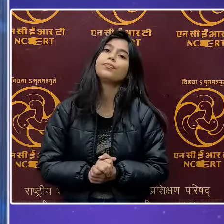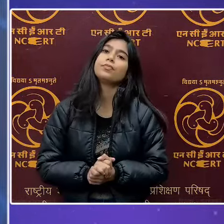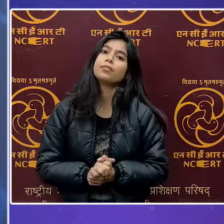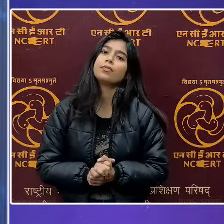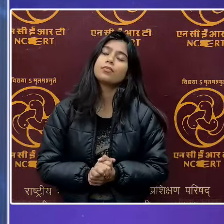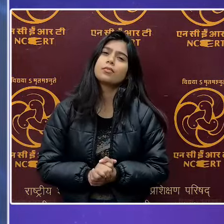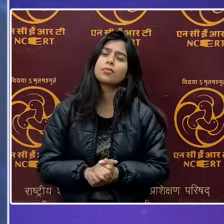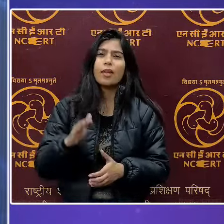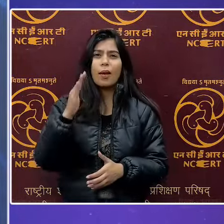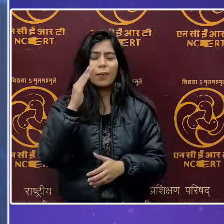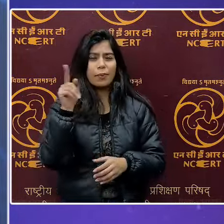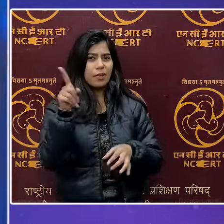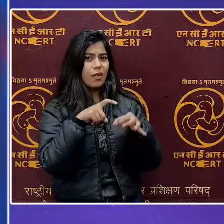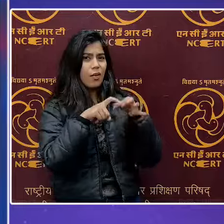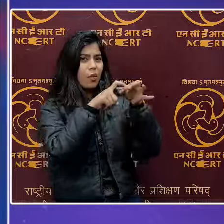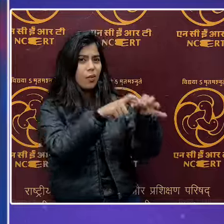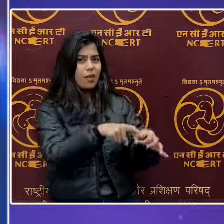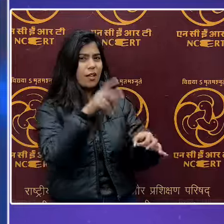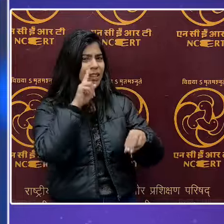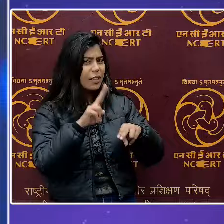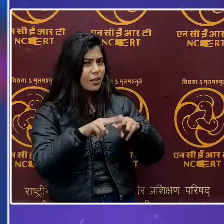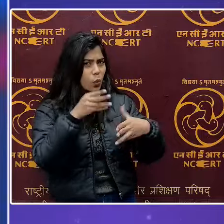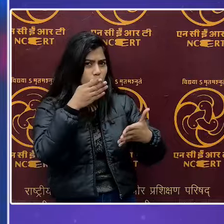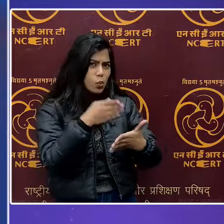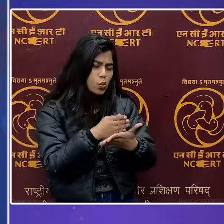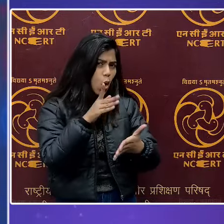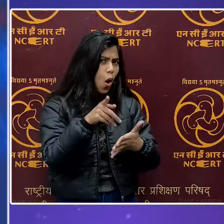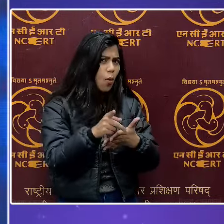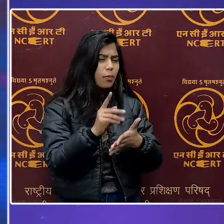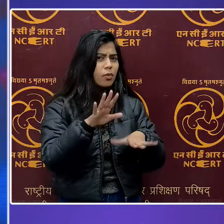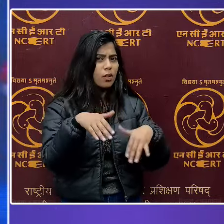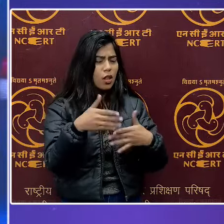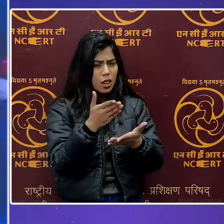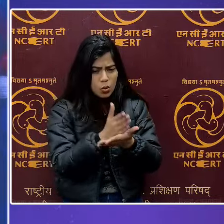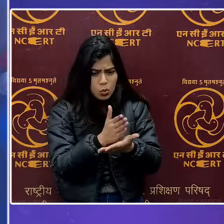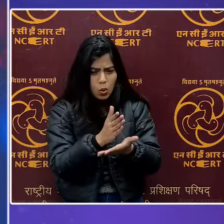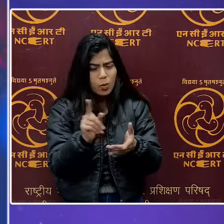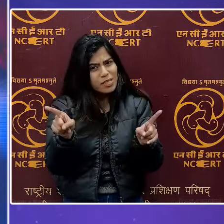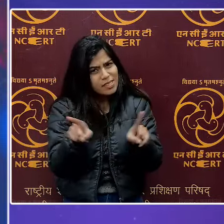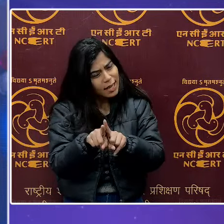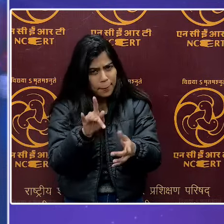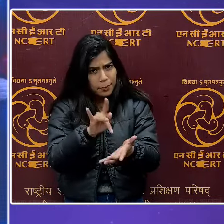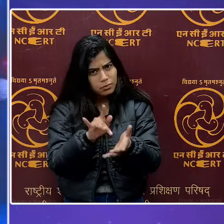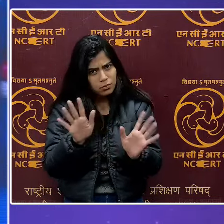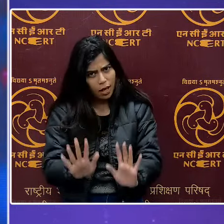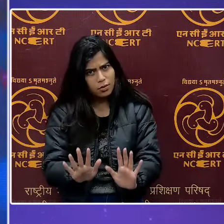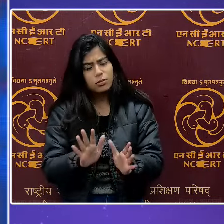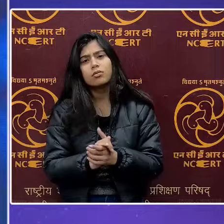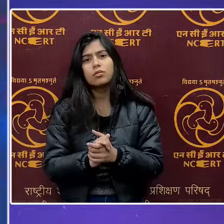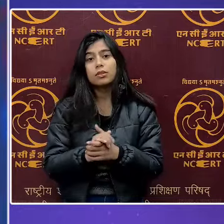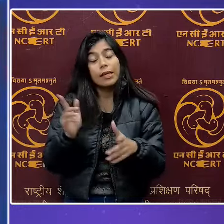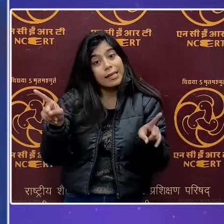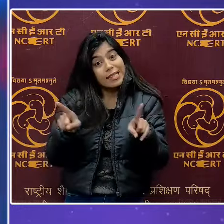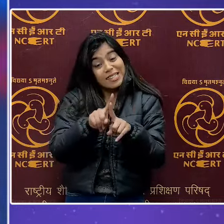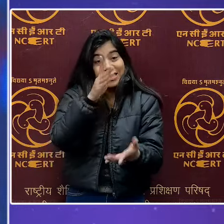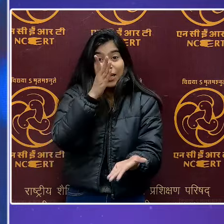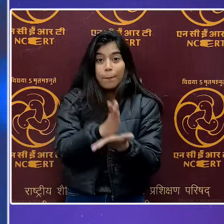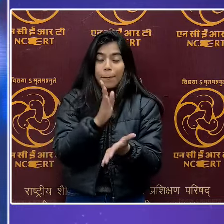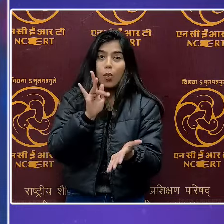But ma'am, when it will stop at the same position from where you left. Yes, definitely it will stop at the same